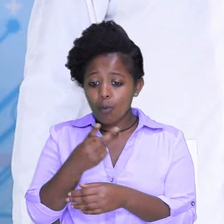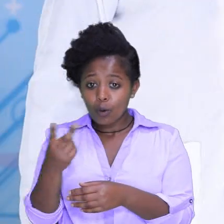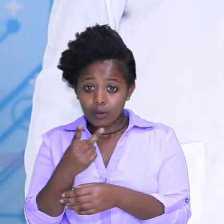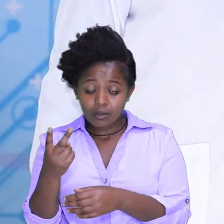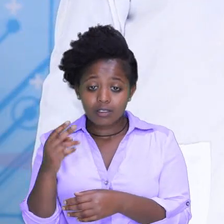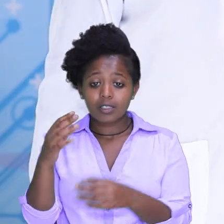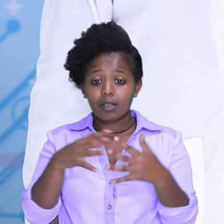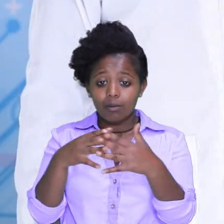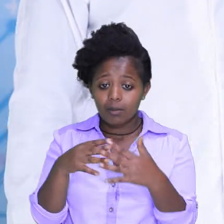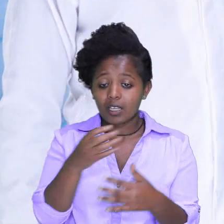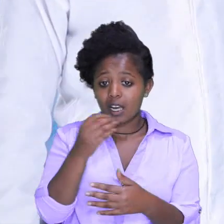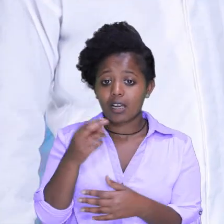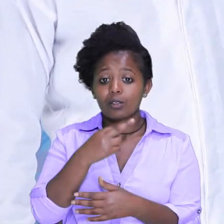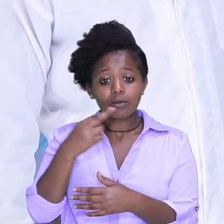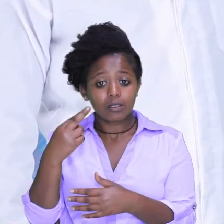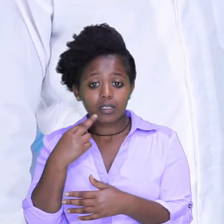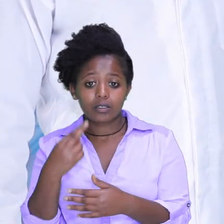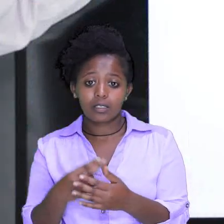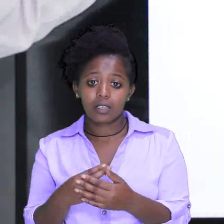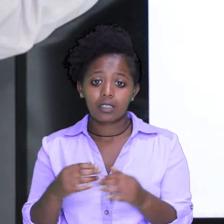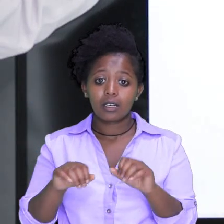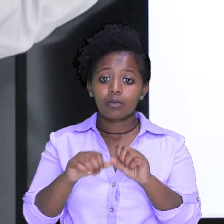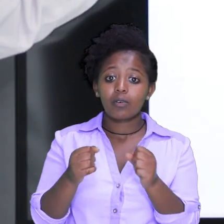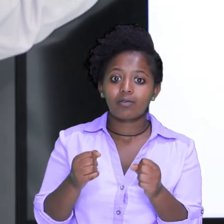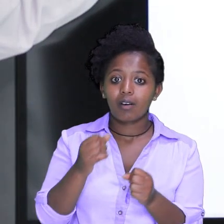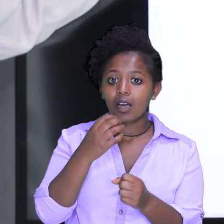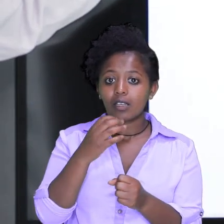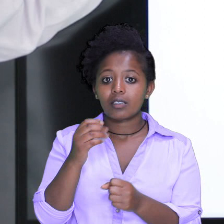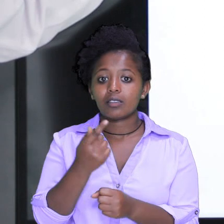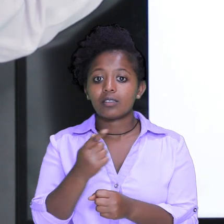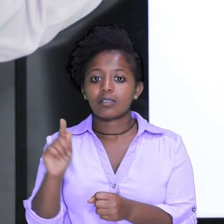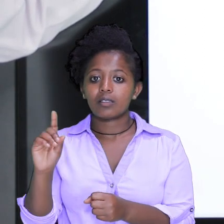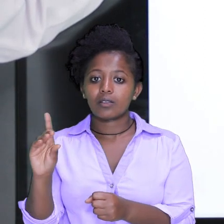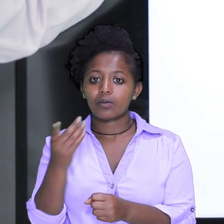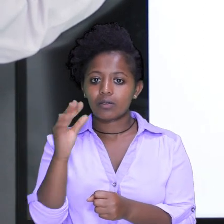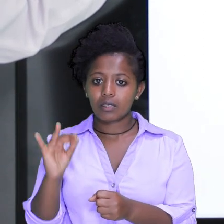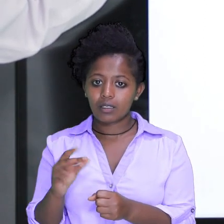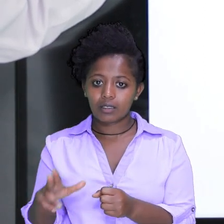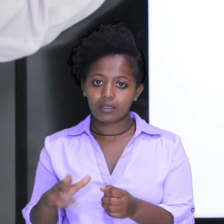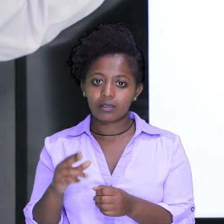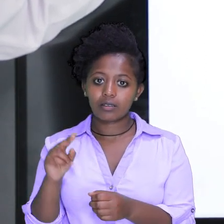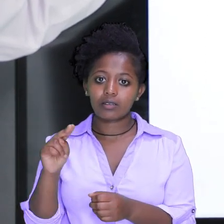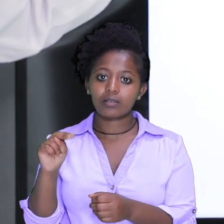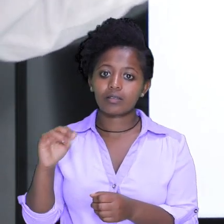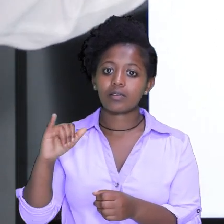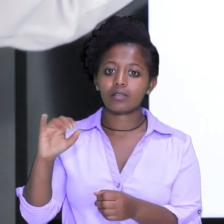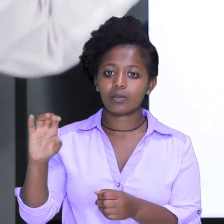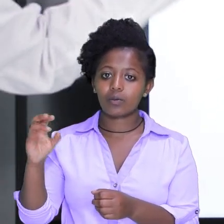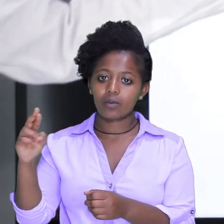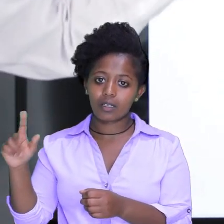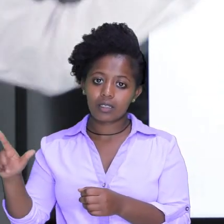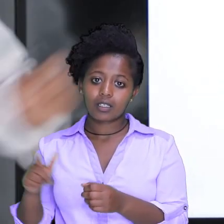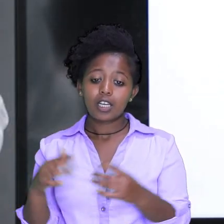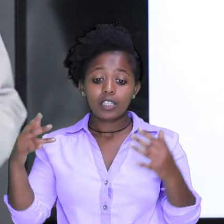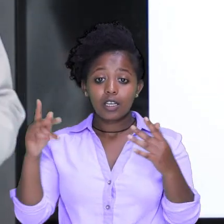and USA feared the possible outbreak of nuclear war or destructive war. The